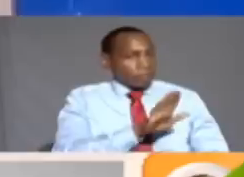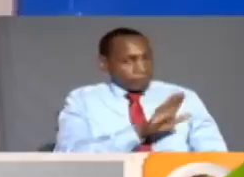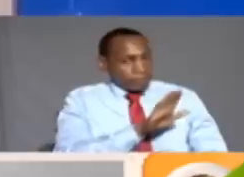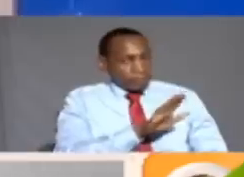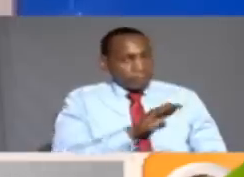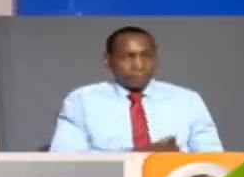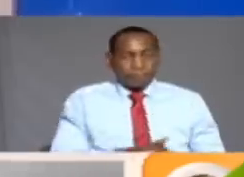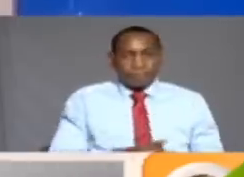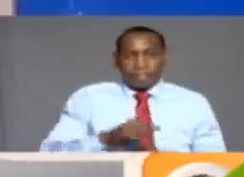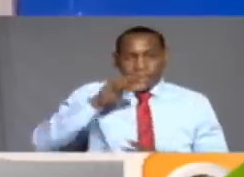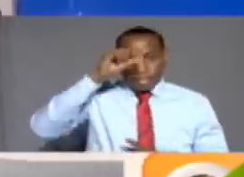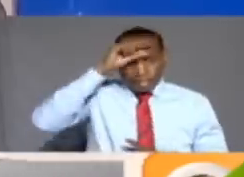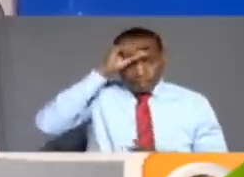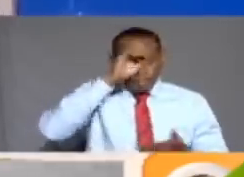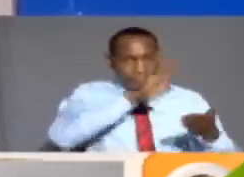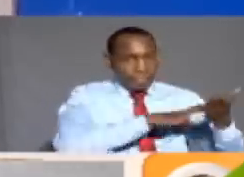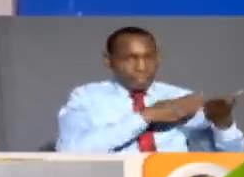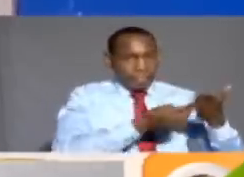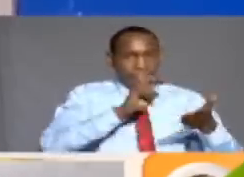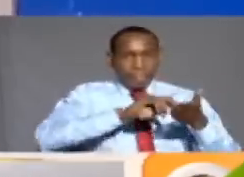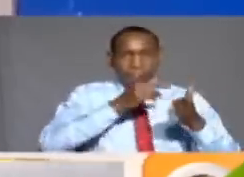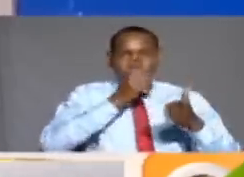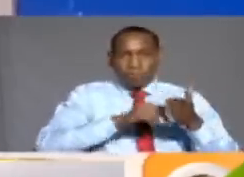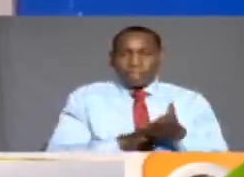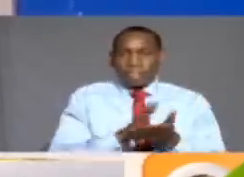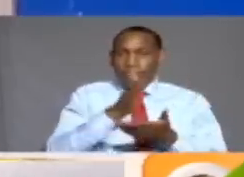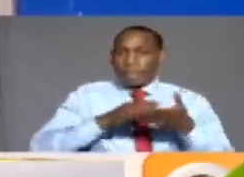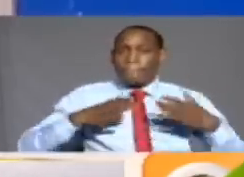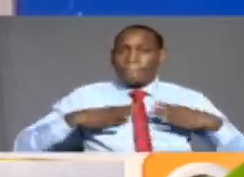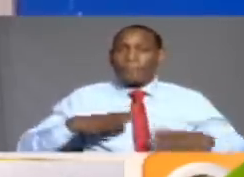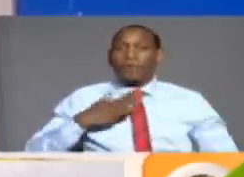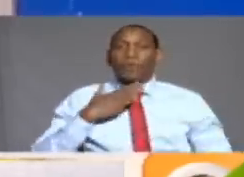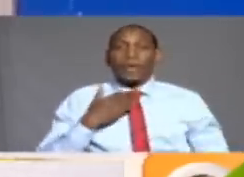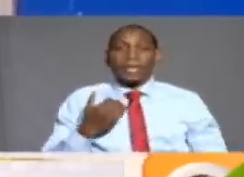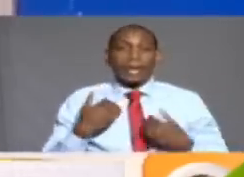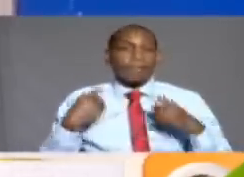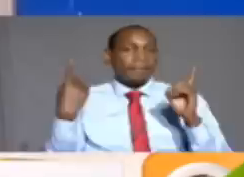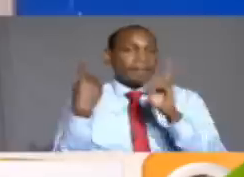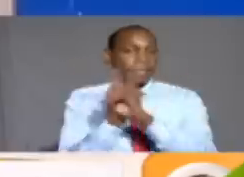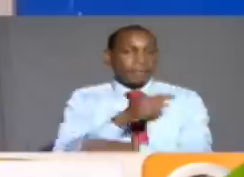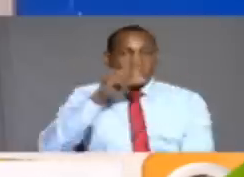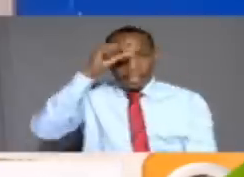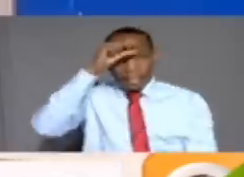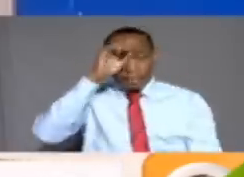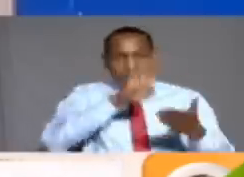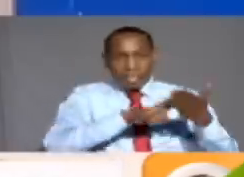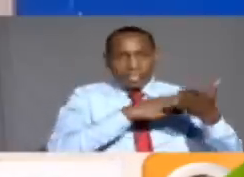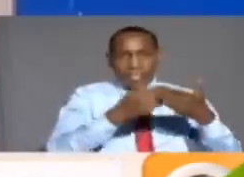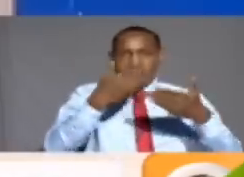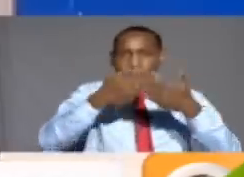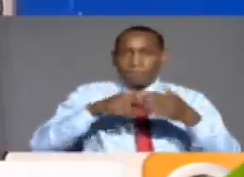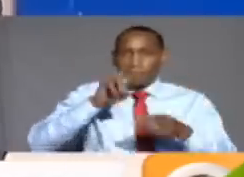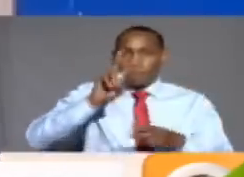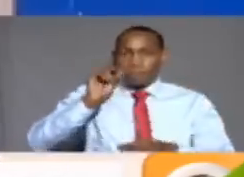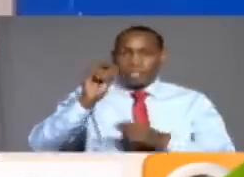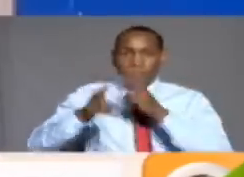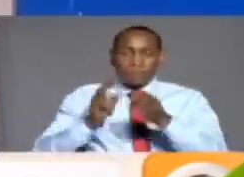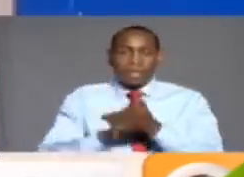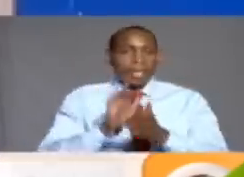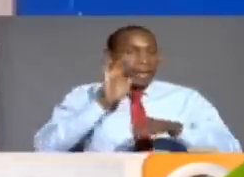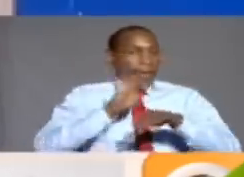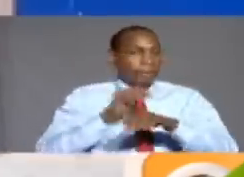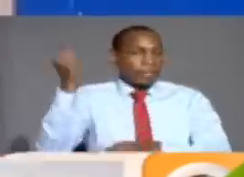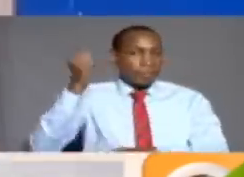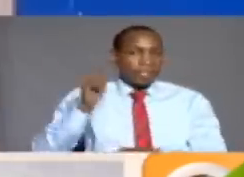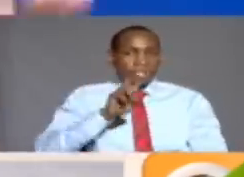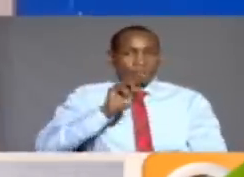Let me just finish. Yes. That is a governance structure. Yes. Meaning, some people would want to have a different governance structure by 2022. Yes. It affects the politics